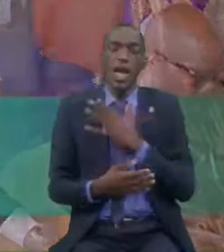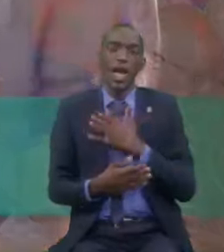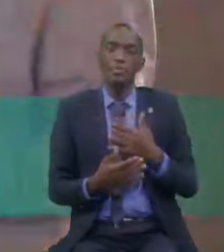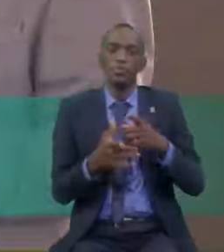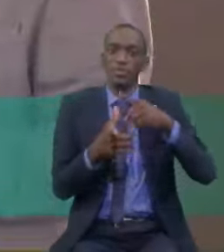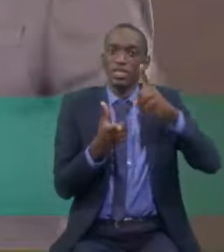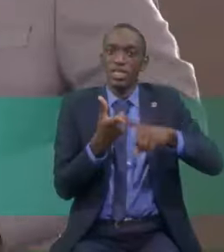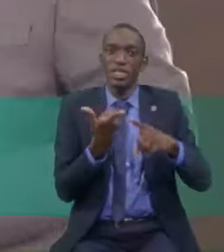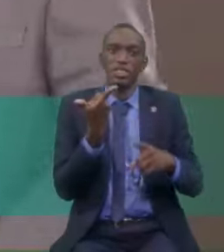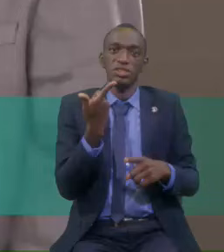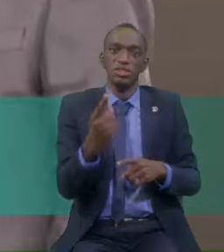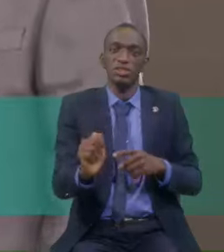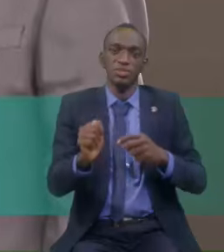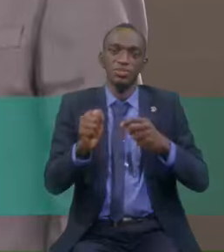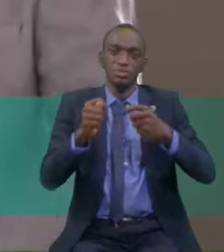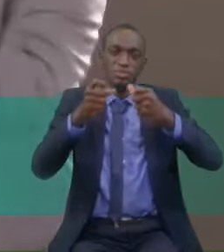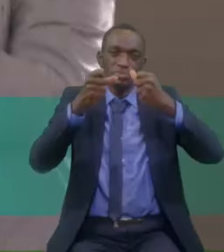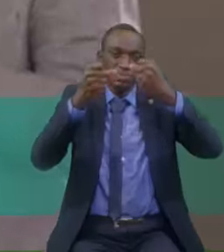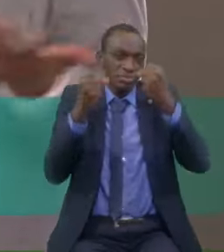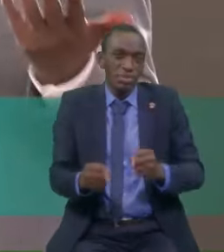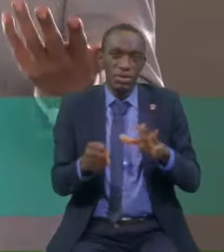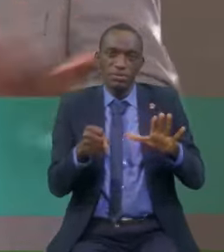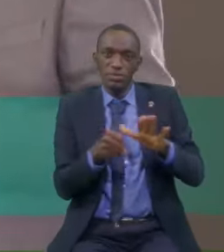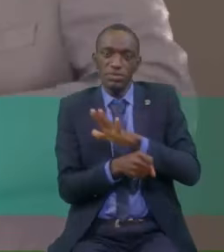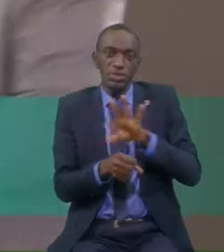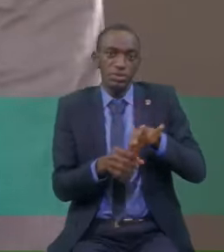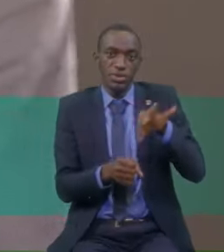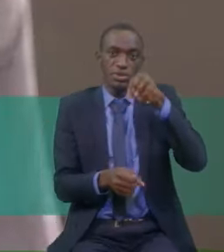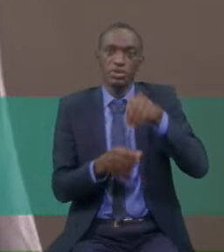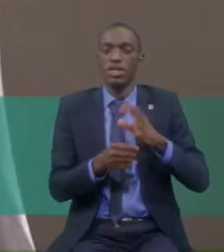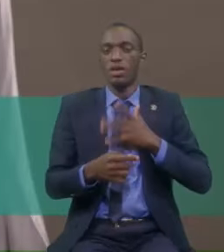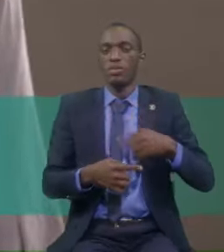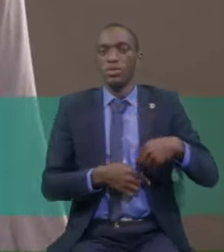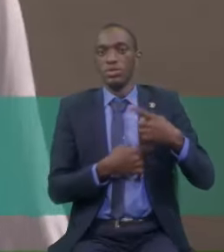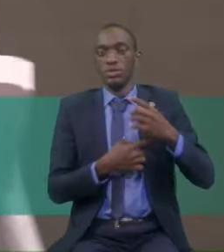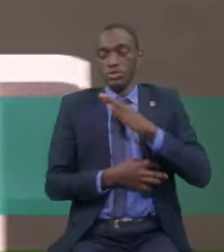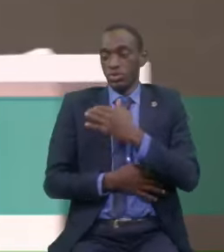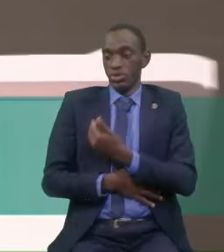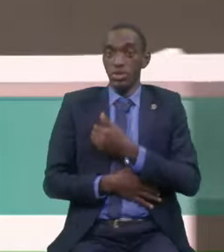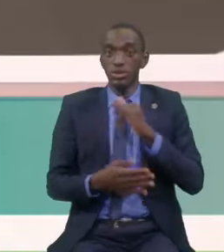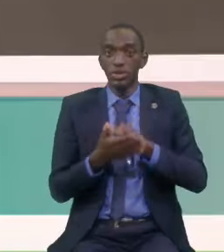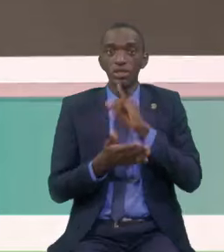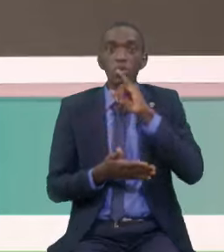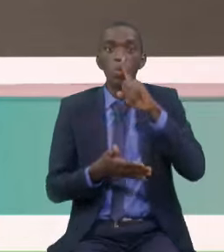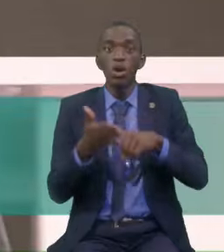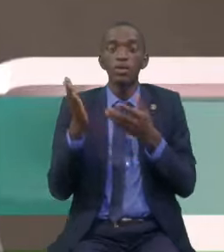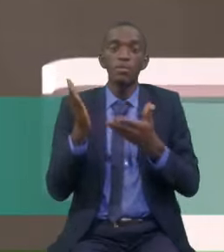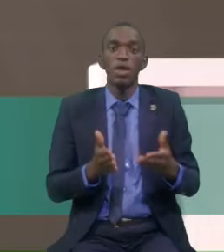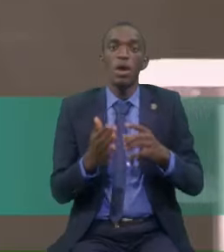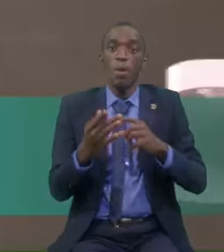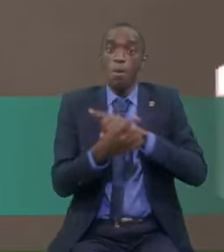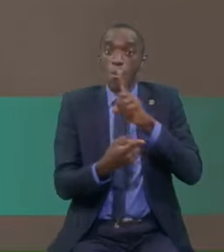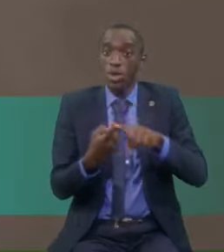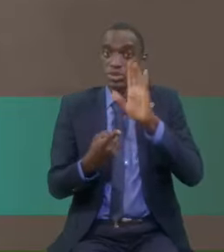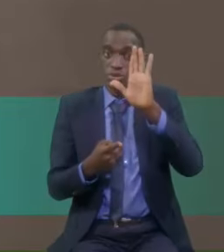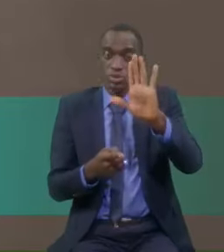dynamic Spirit in our soul. That's what brings, while your flesh might be growing older